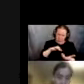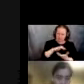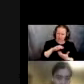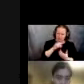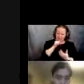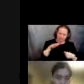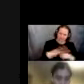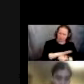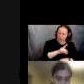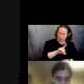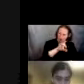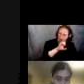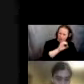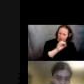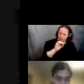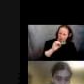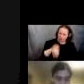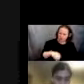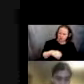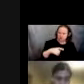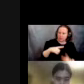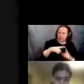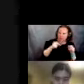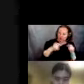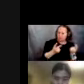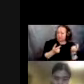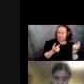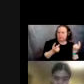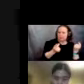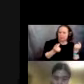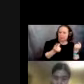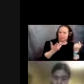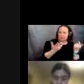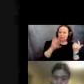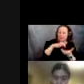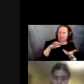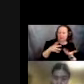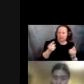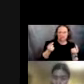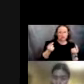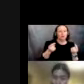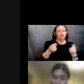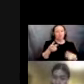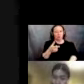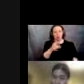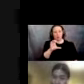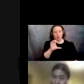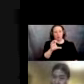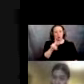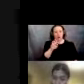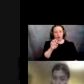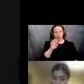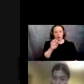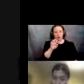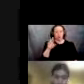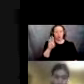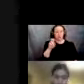so Carl Benditson, who was the wartime civil control